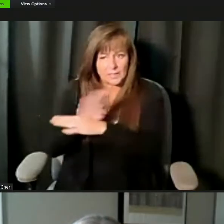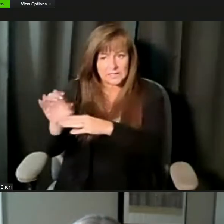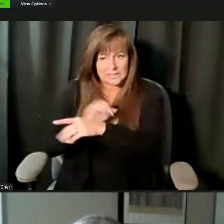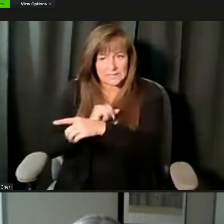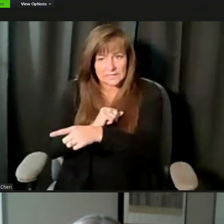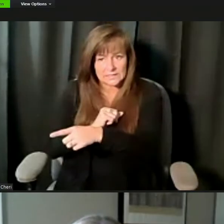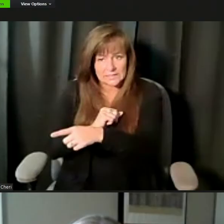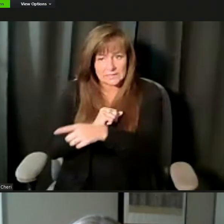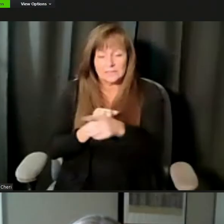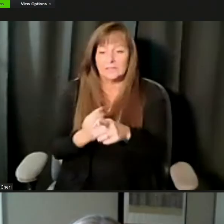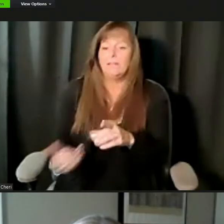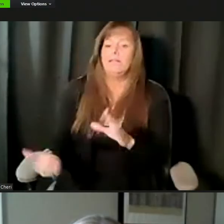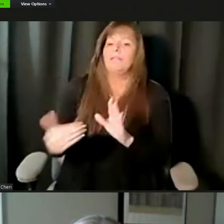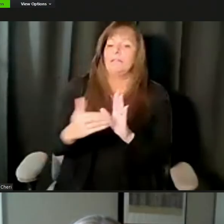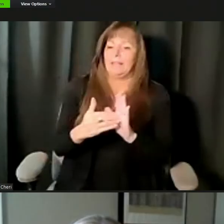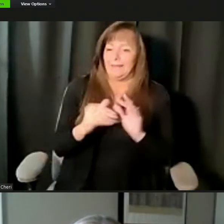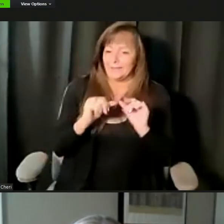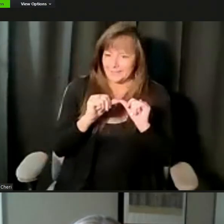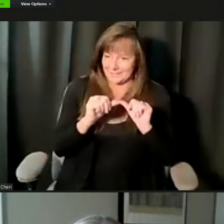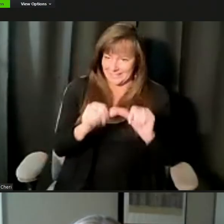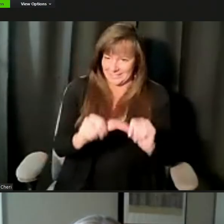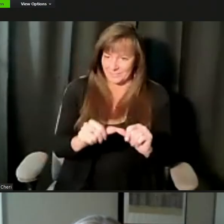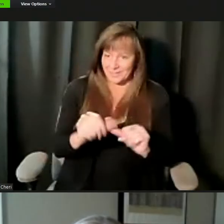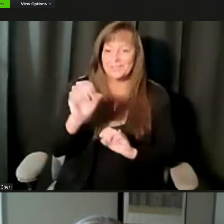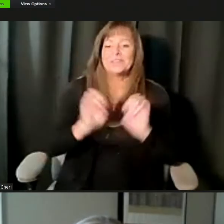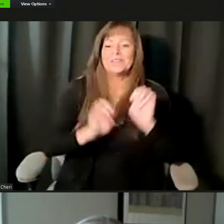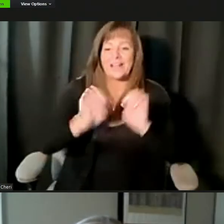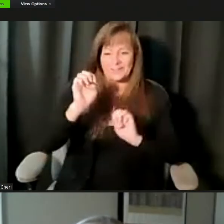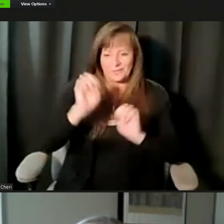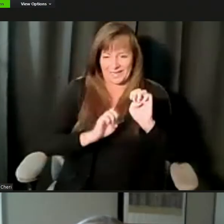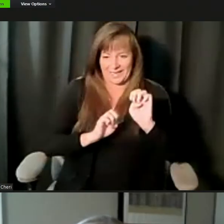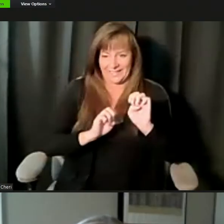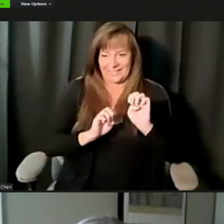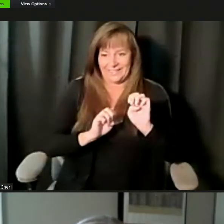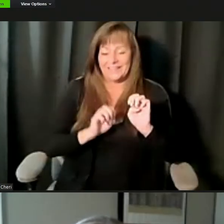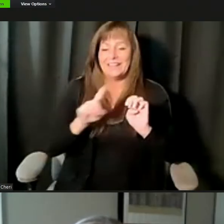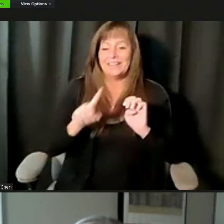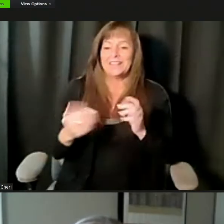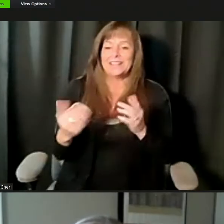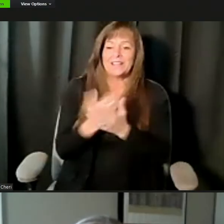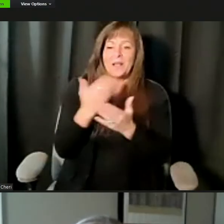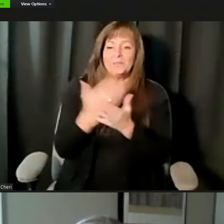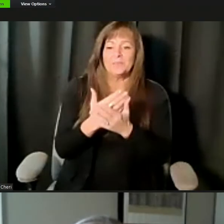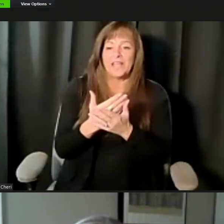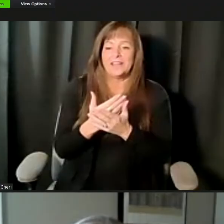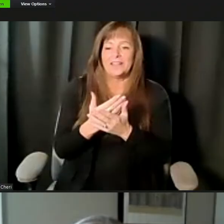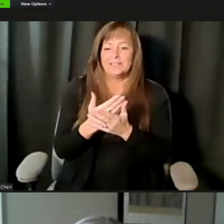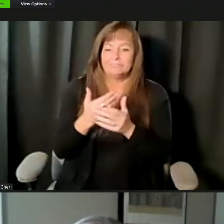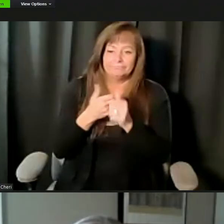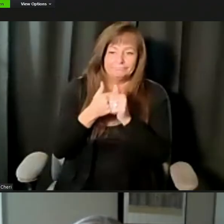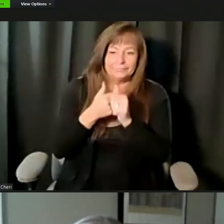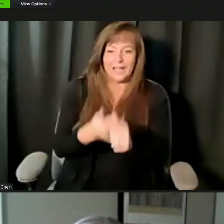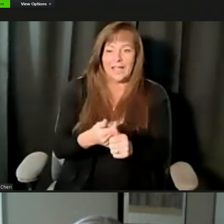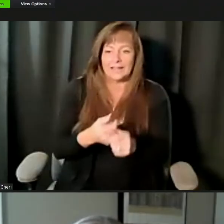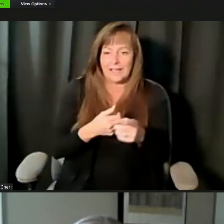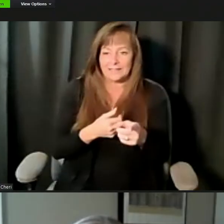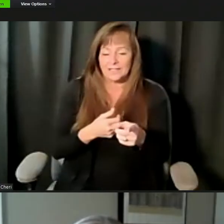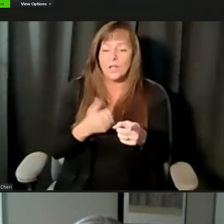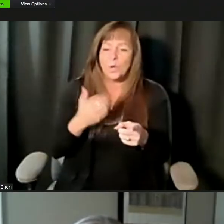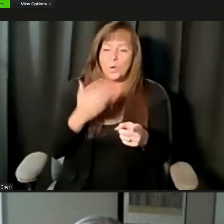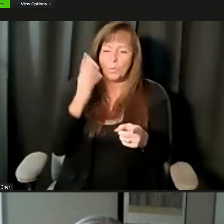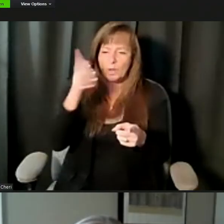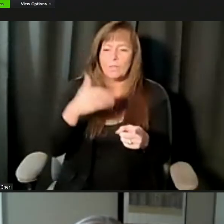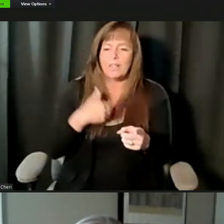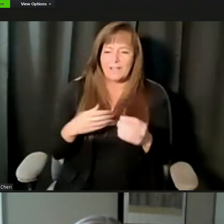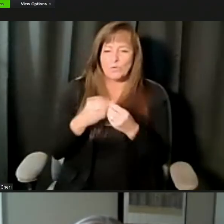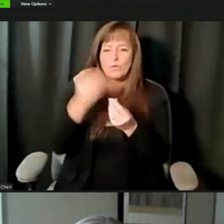So again, continuing to evaluate these updated guidelines, and we will have more information coming out in the